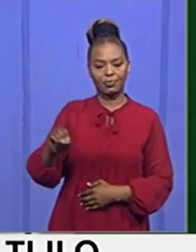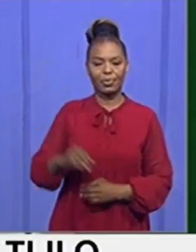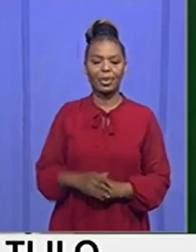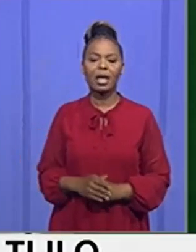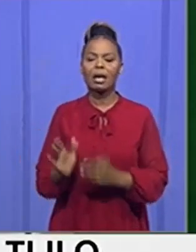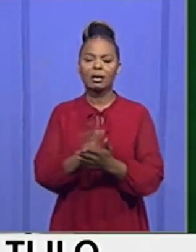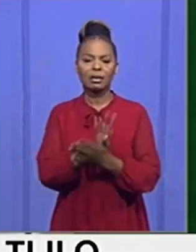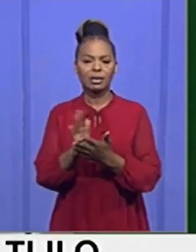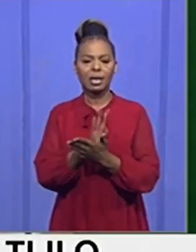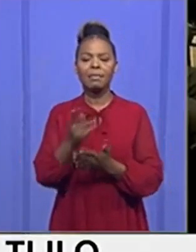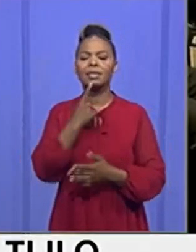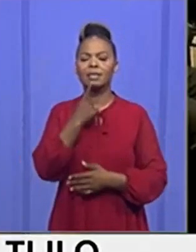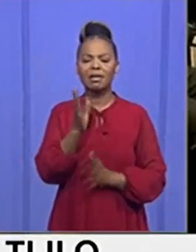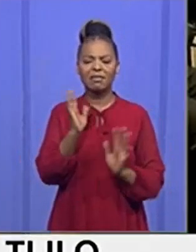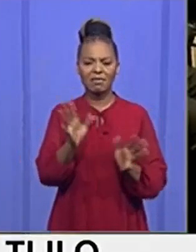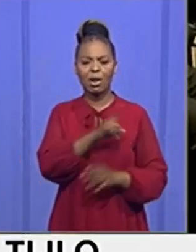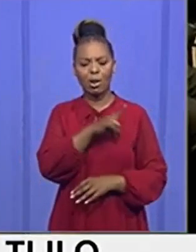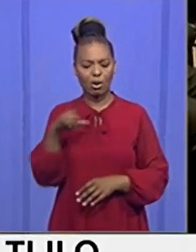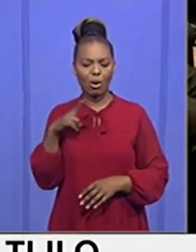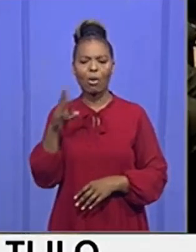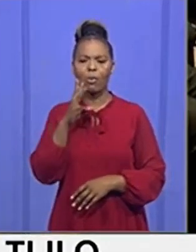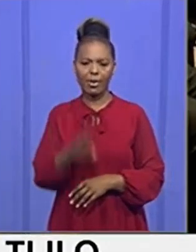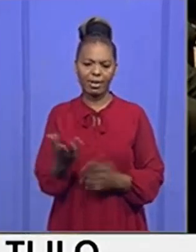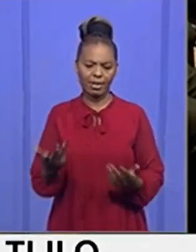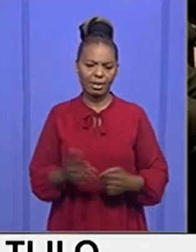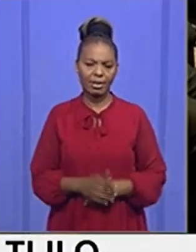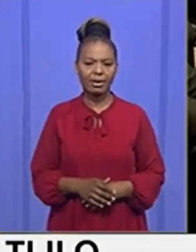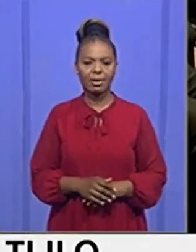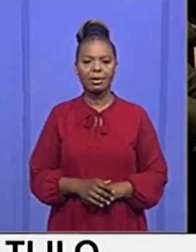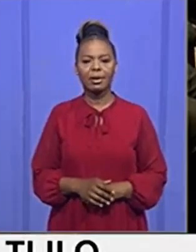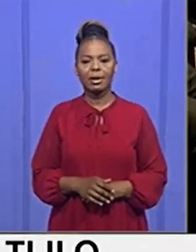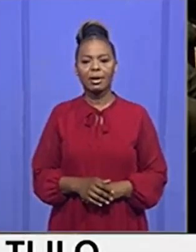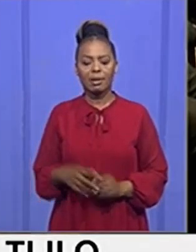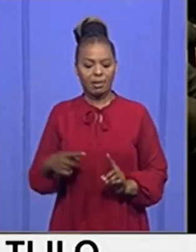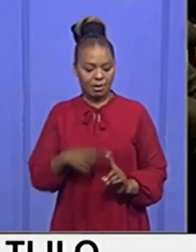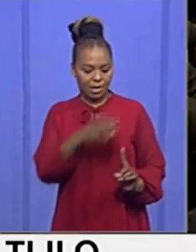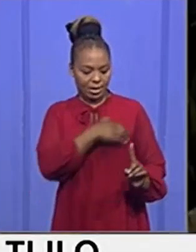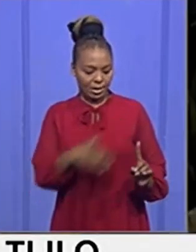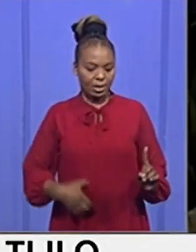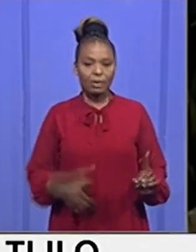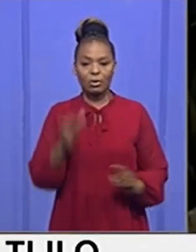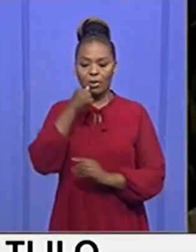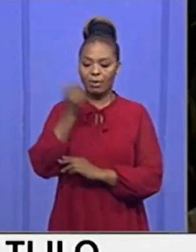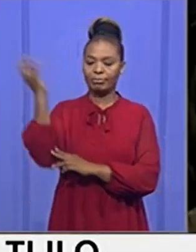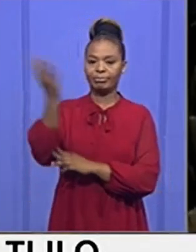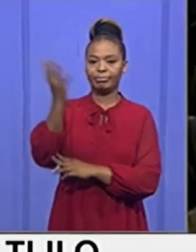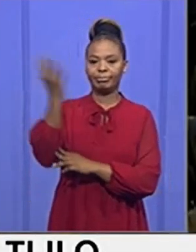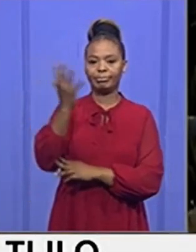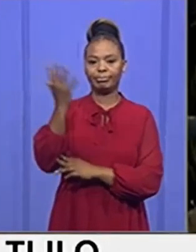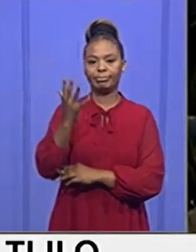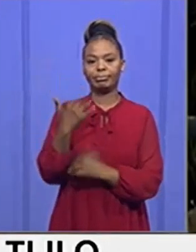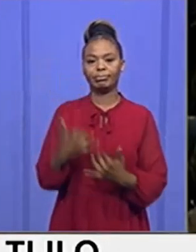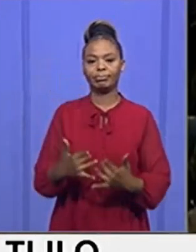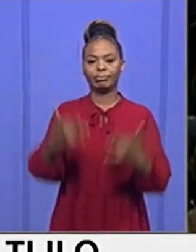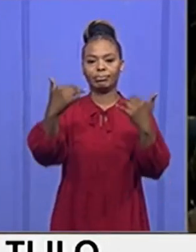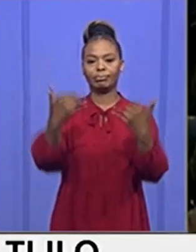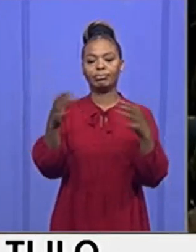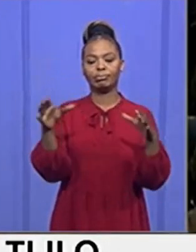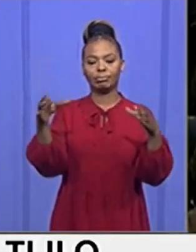did say, will take time. Mo presidente o lebeletse hore ho sane o tla tsetlea puo ho barumwa ba tleng ba tlile mosebetsing wa tekolo